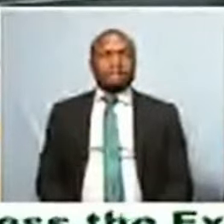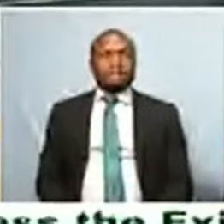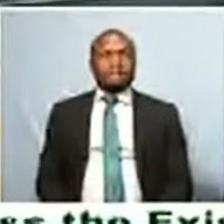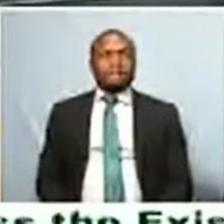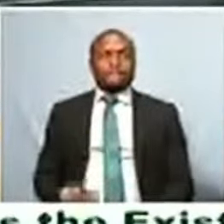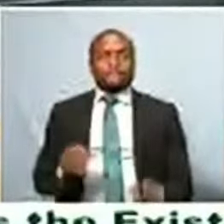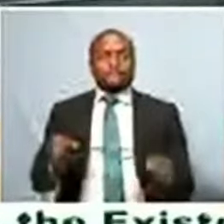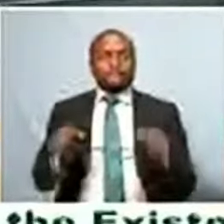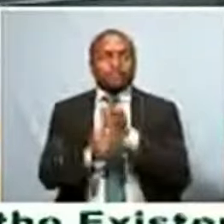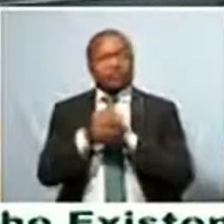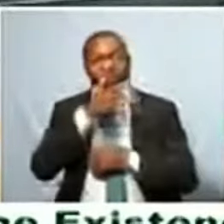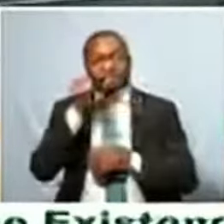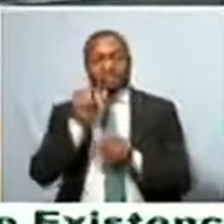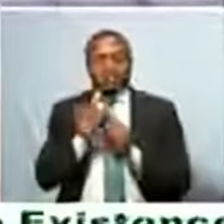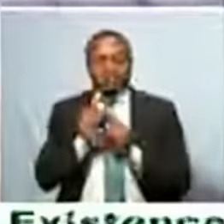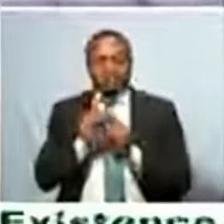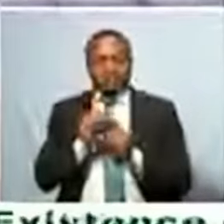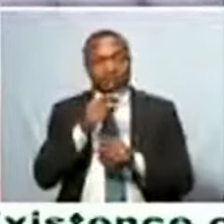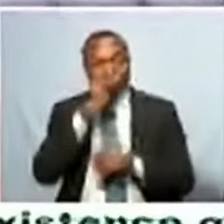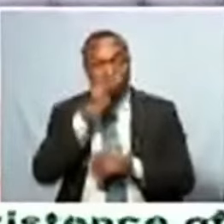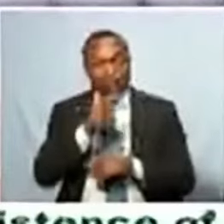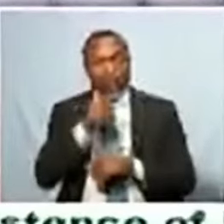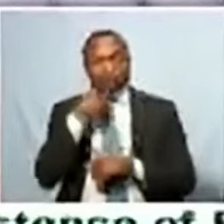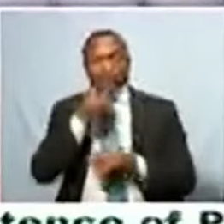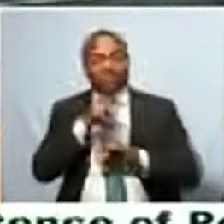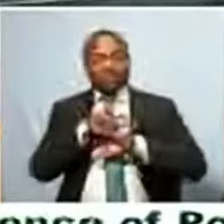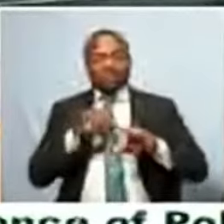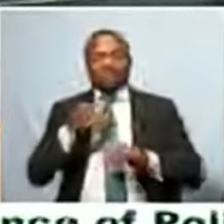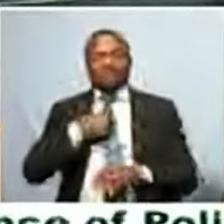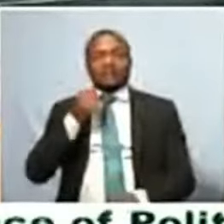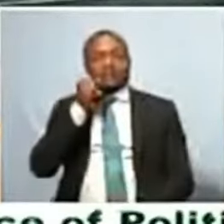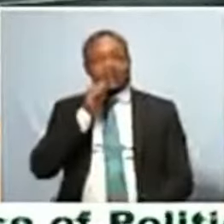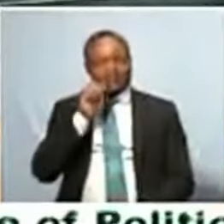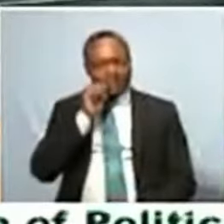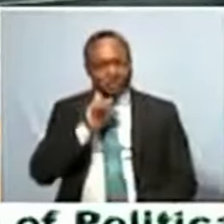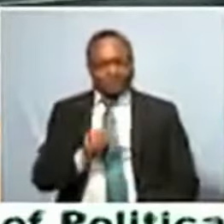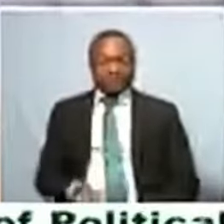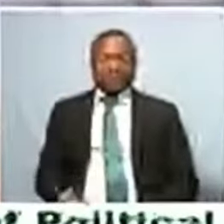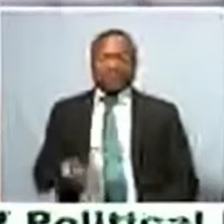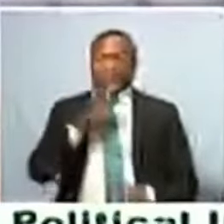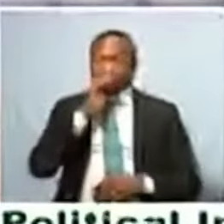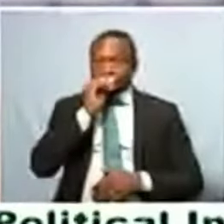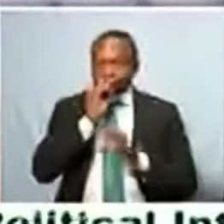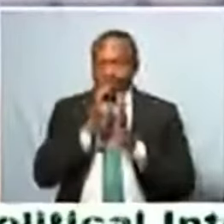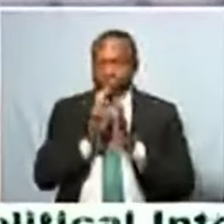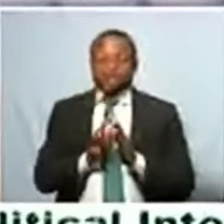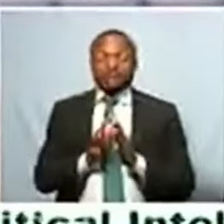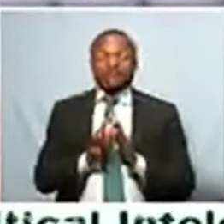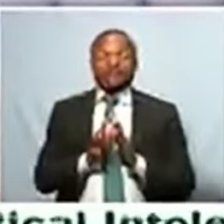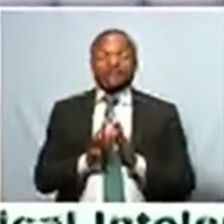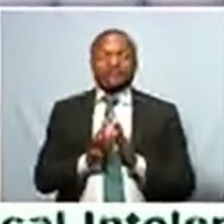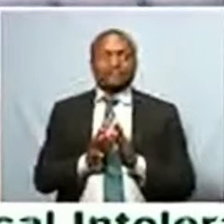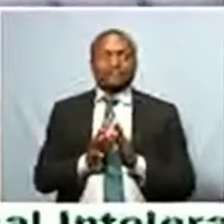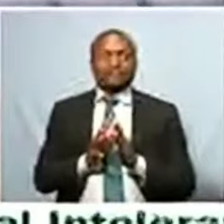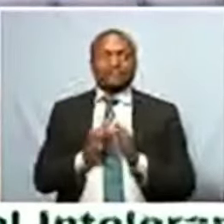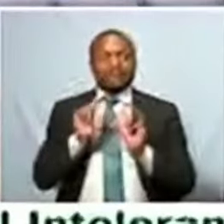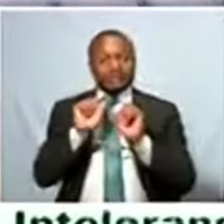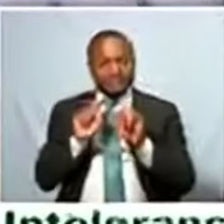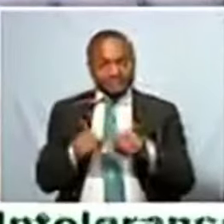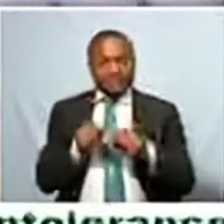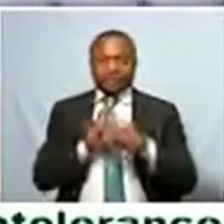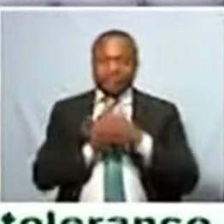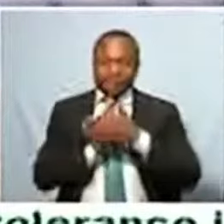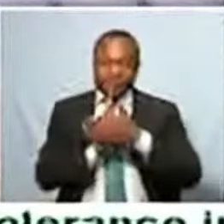replace it with a better word. Look at who's calling me a girl. Madam Speaker, I can be